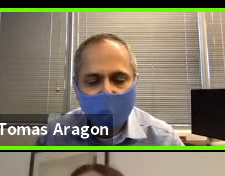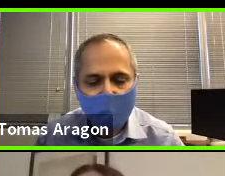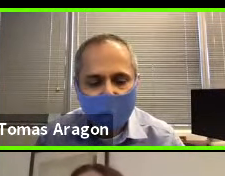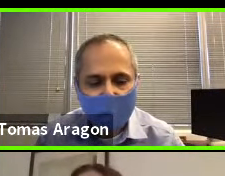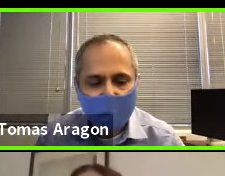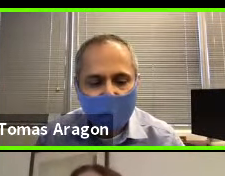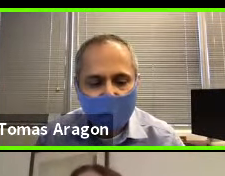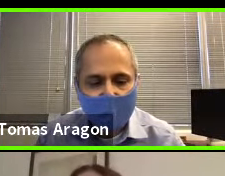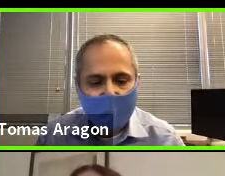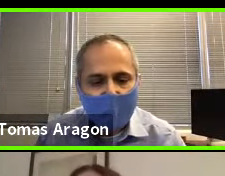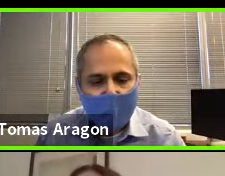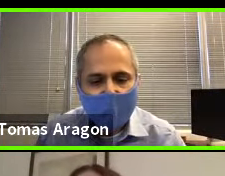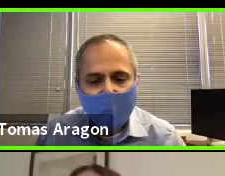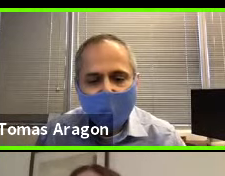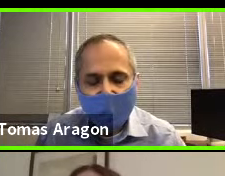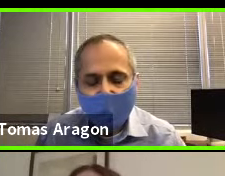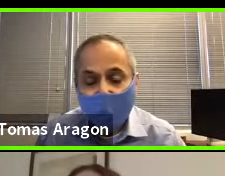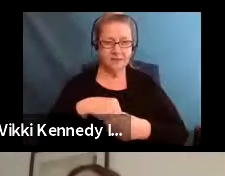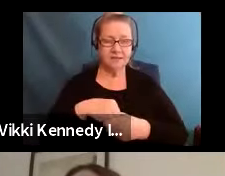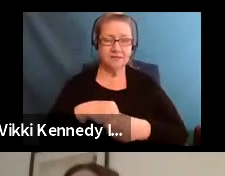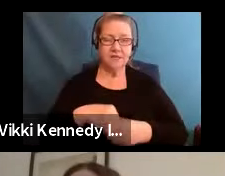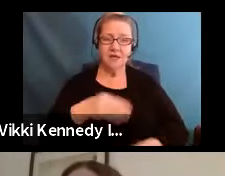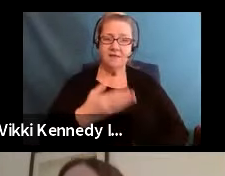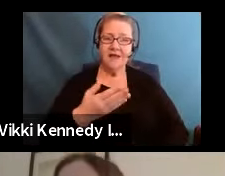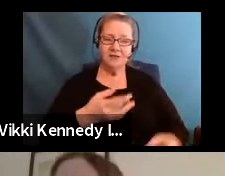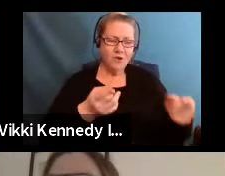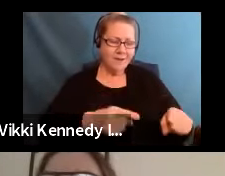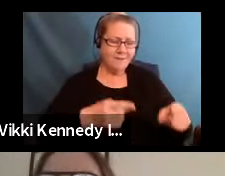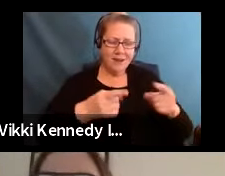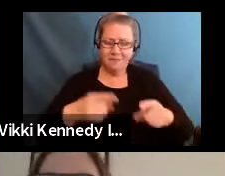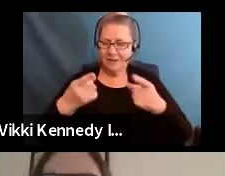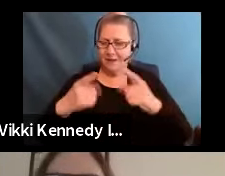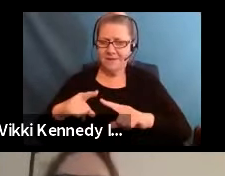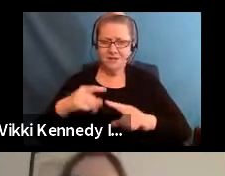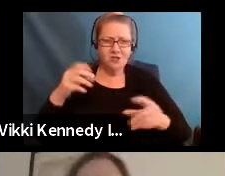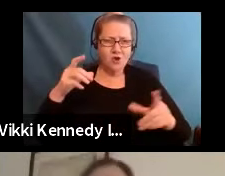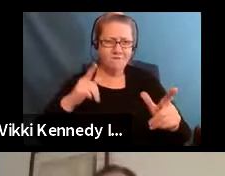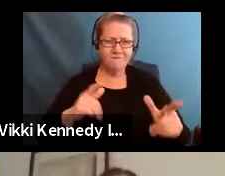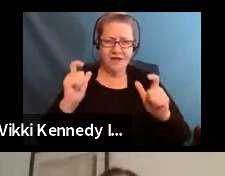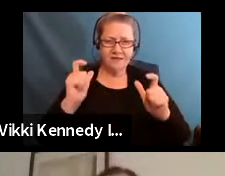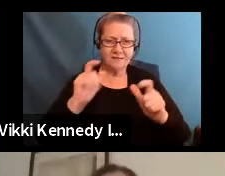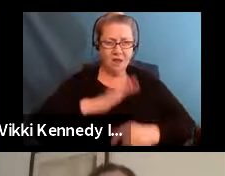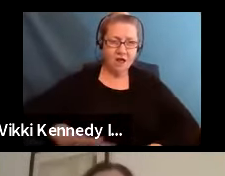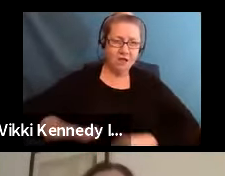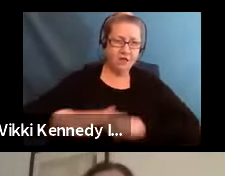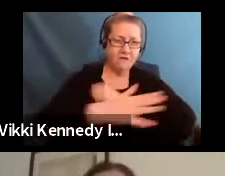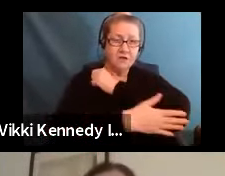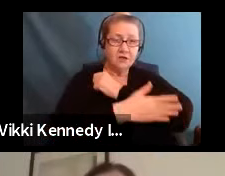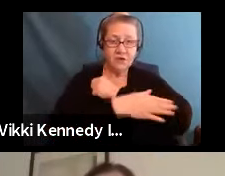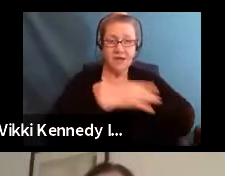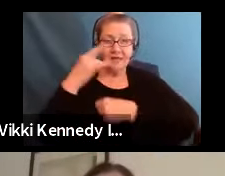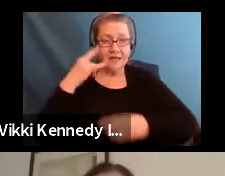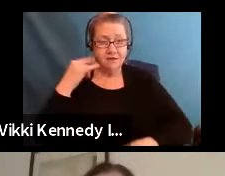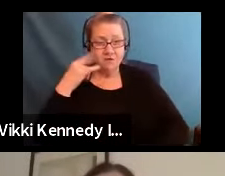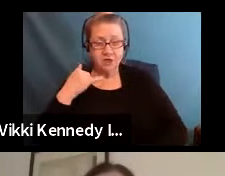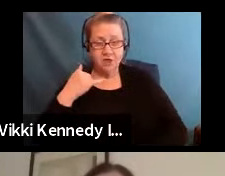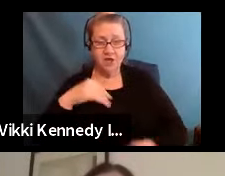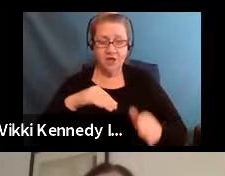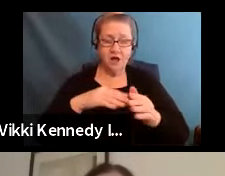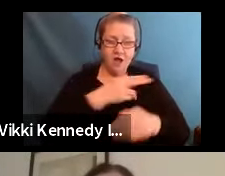and participate. Things are happening so fast in the country, in California, the hospital surge,